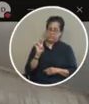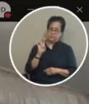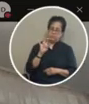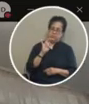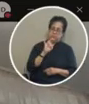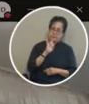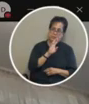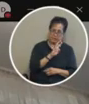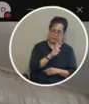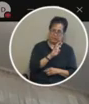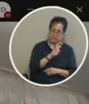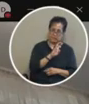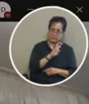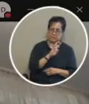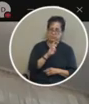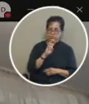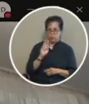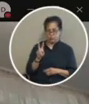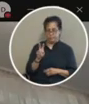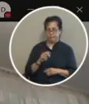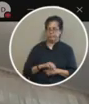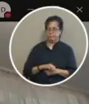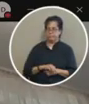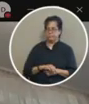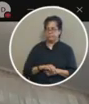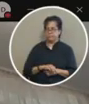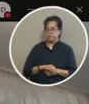Rodriguez, and Representative Anello, okay?